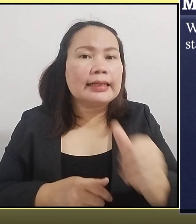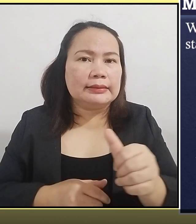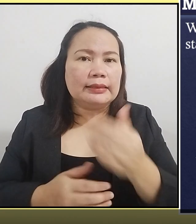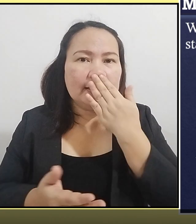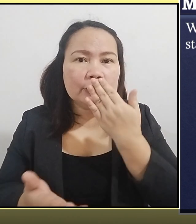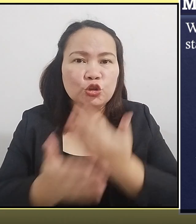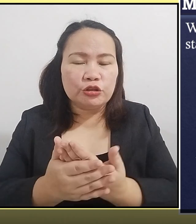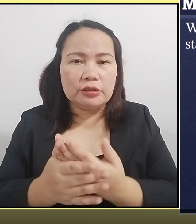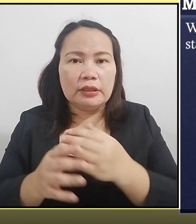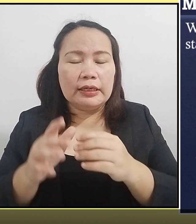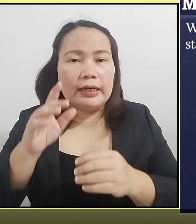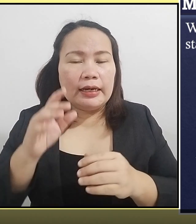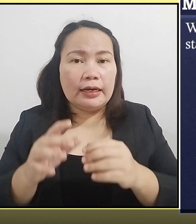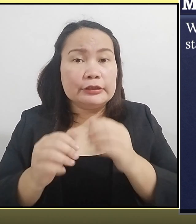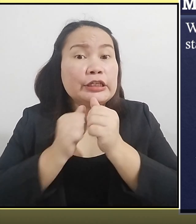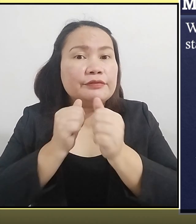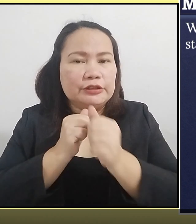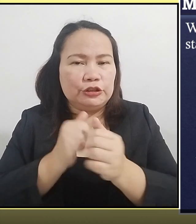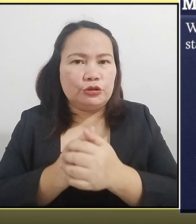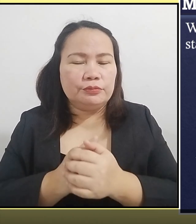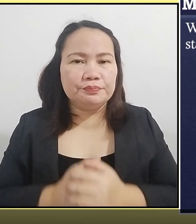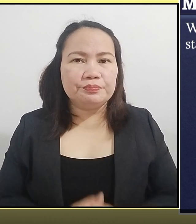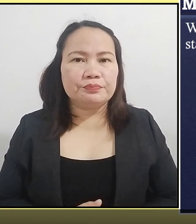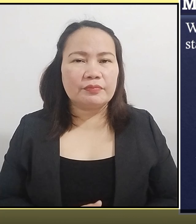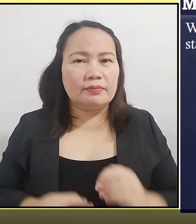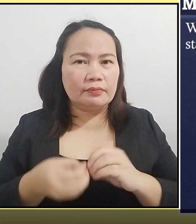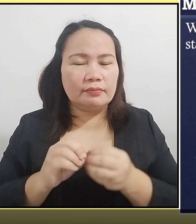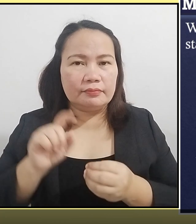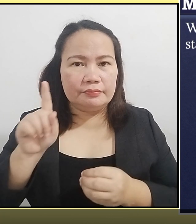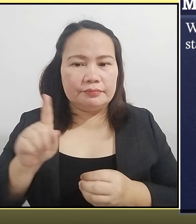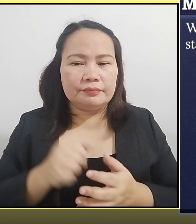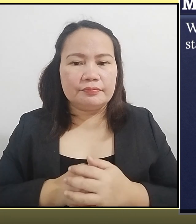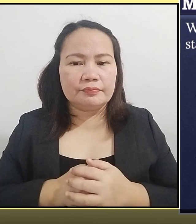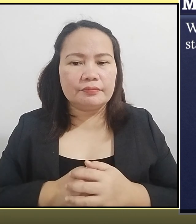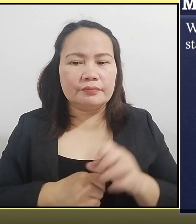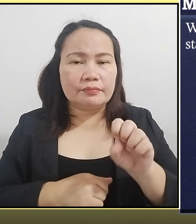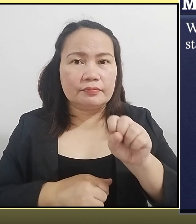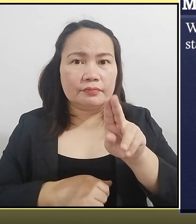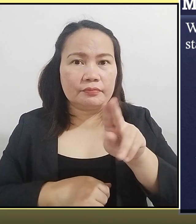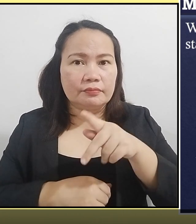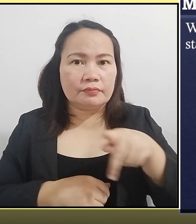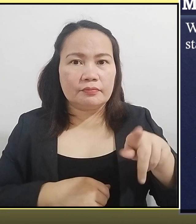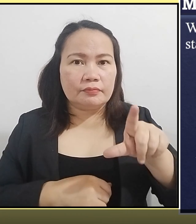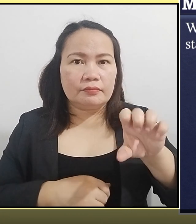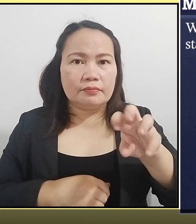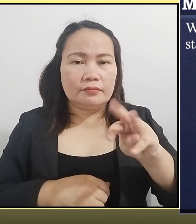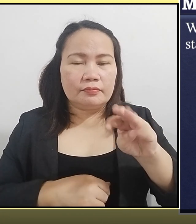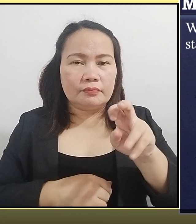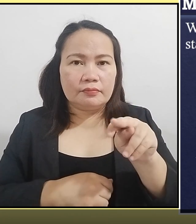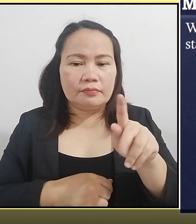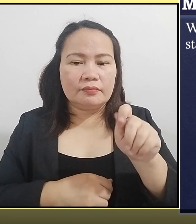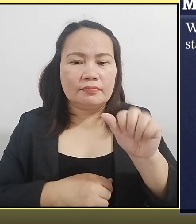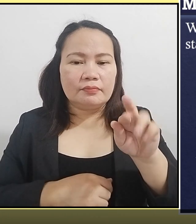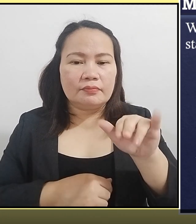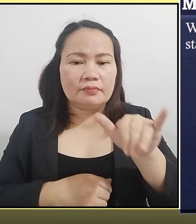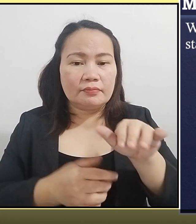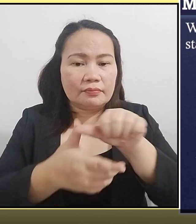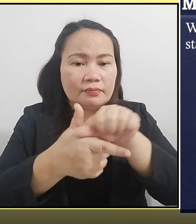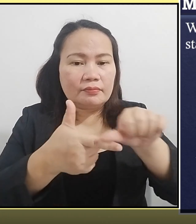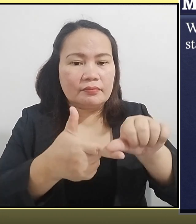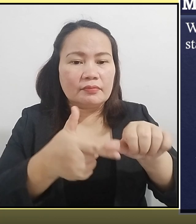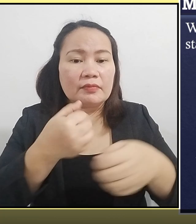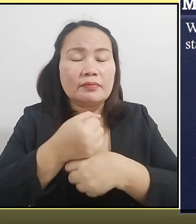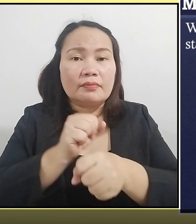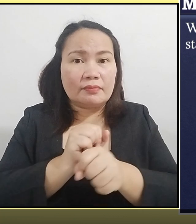good definition. Okay? So, number 1, supplementary angles form a linear pair. So, ayusin natin into if-then